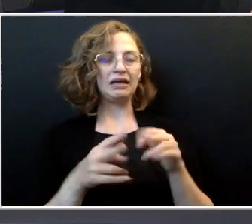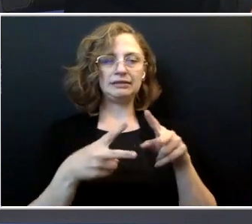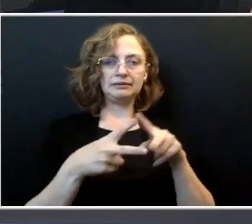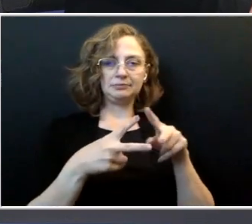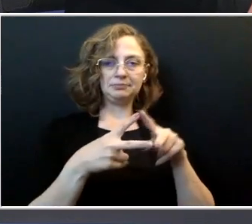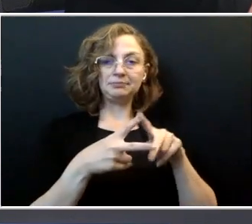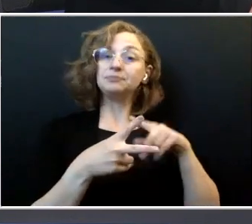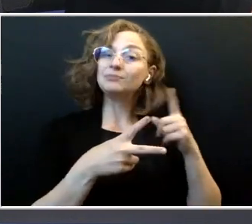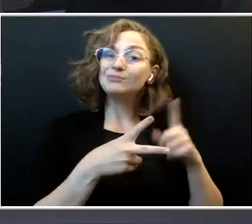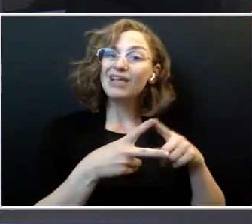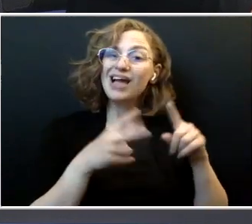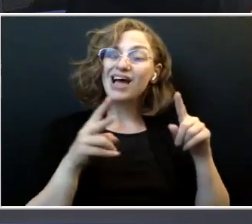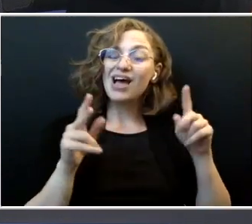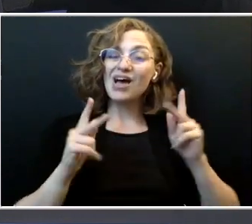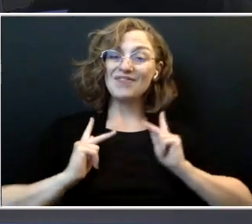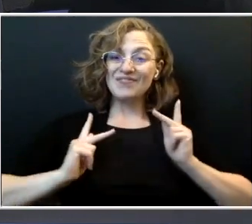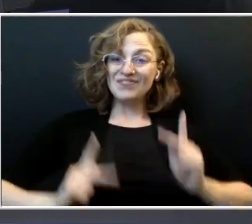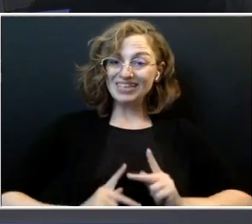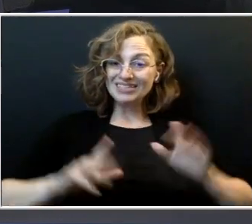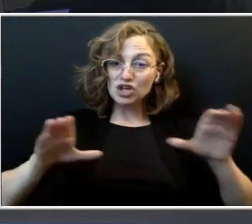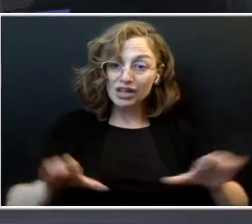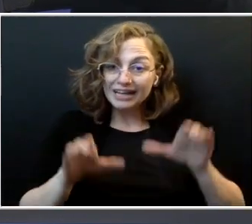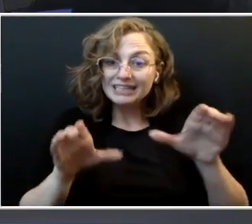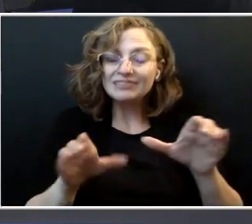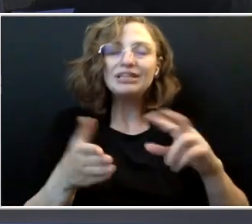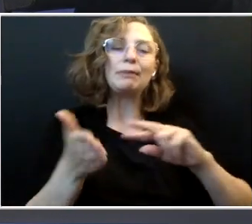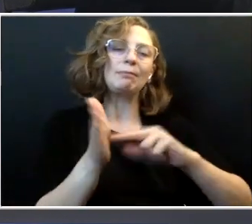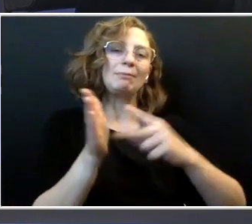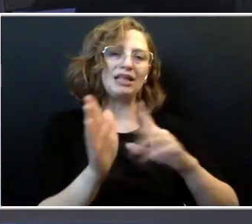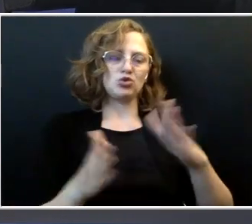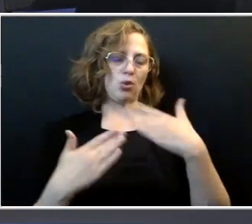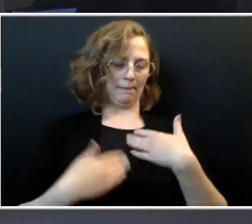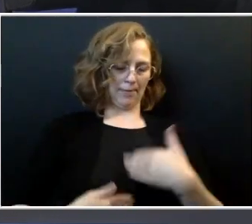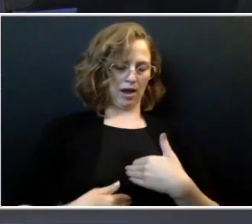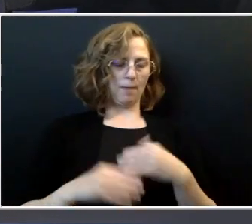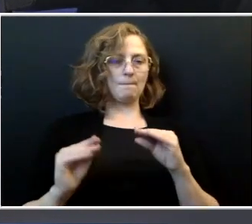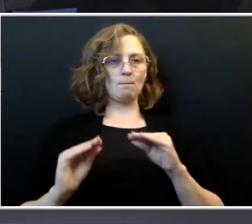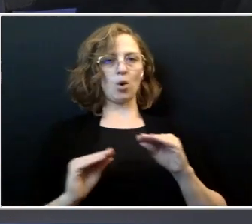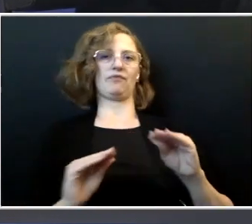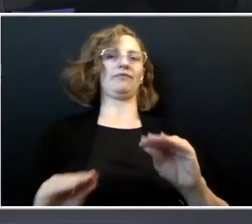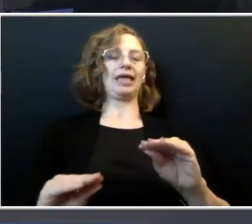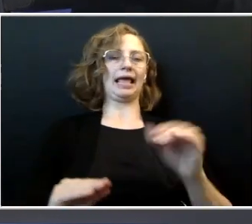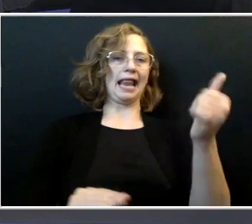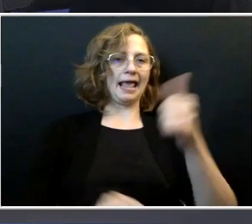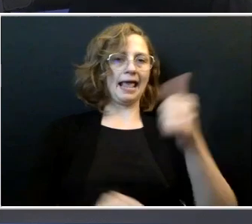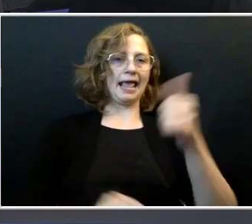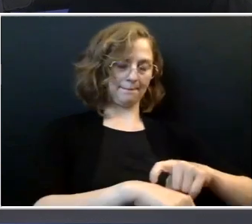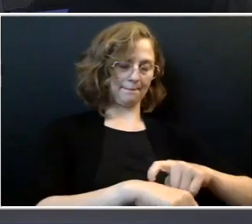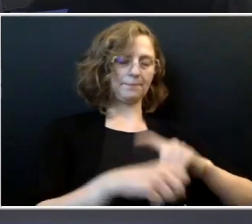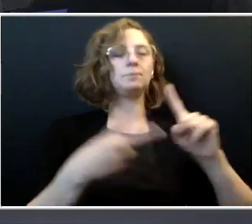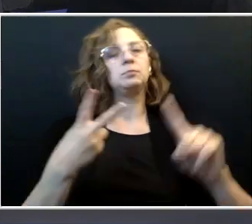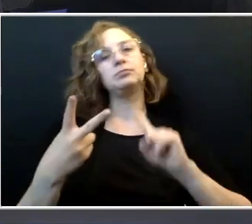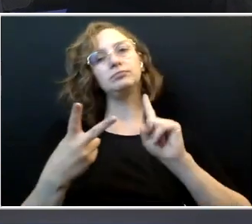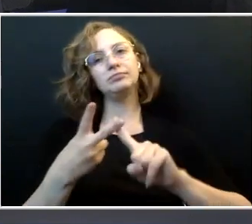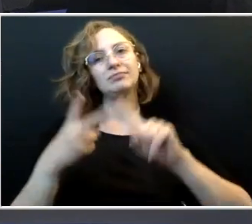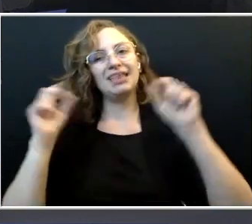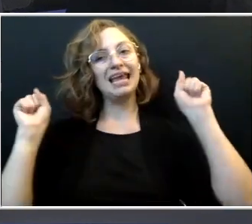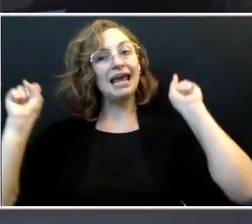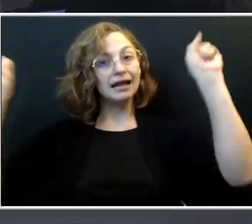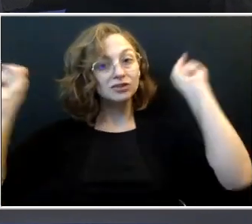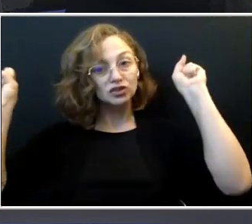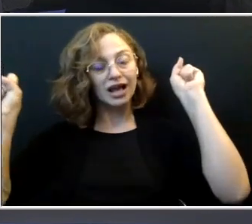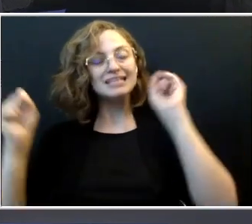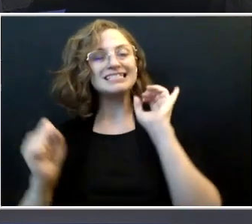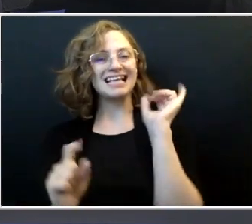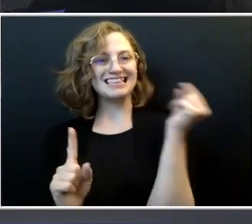part of your body at any time of the day. And then there's exercise, which is a physical activity with a purpose, specifically